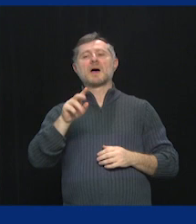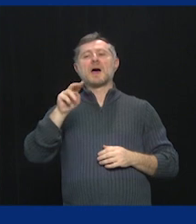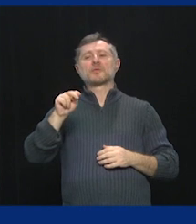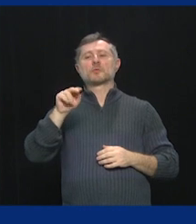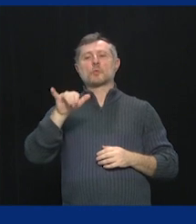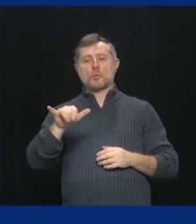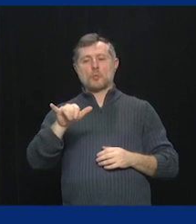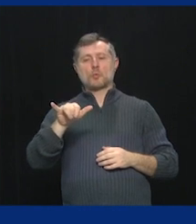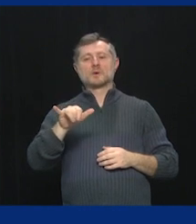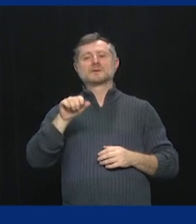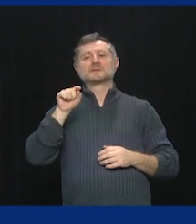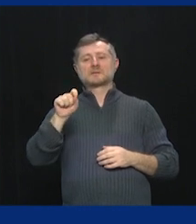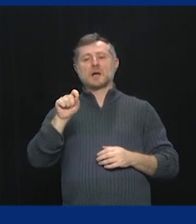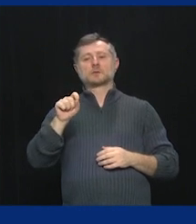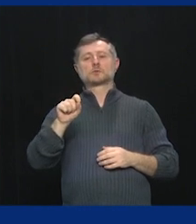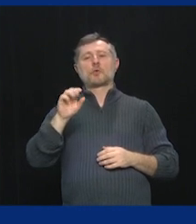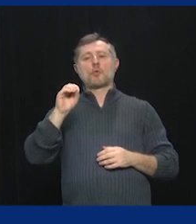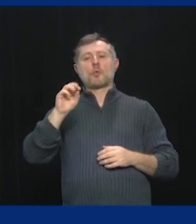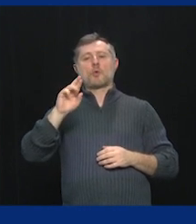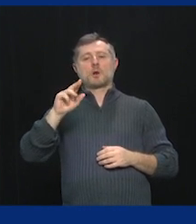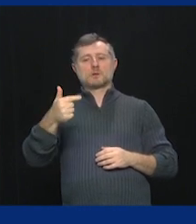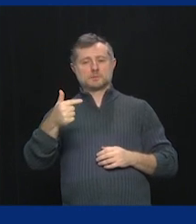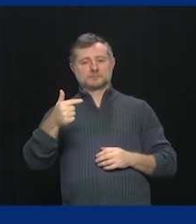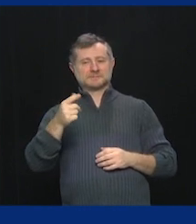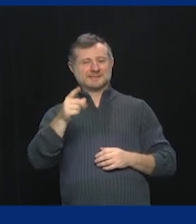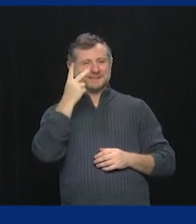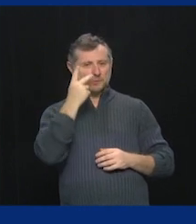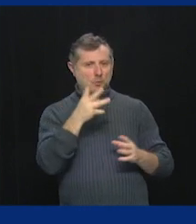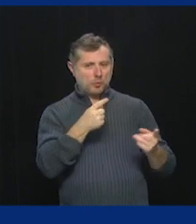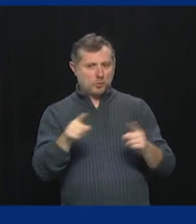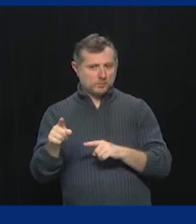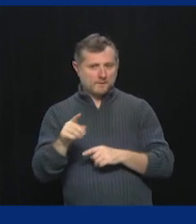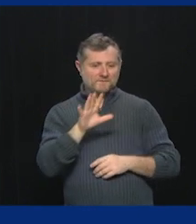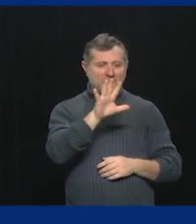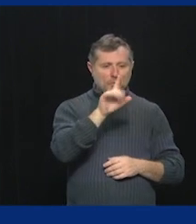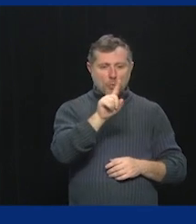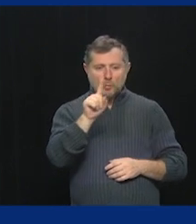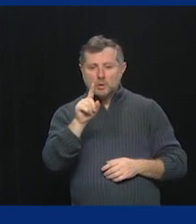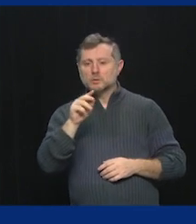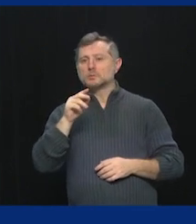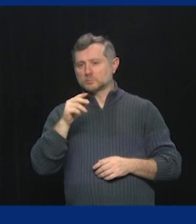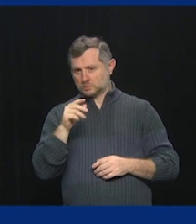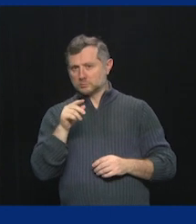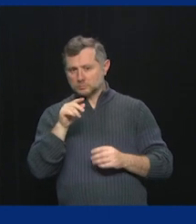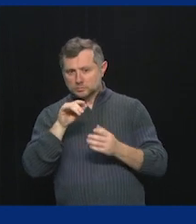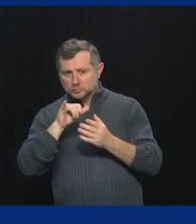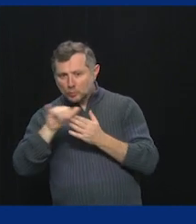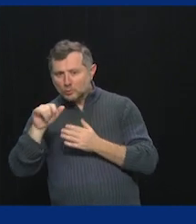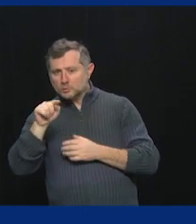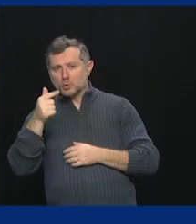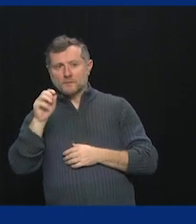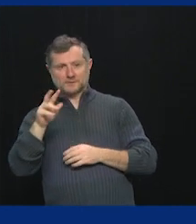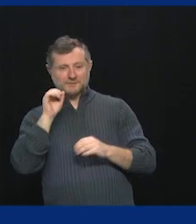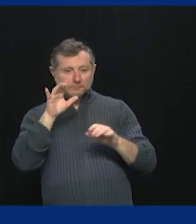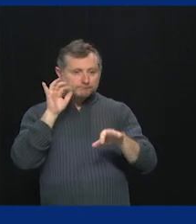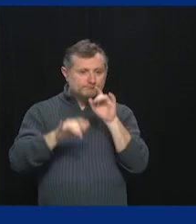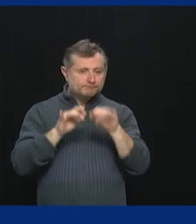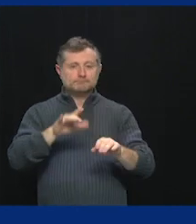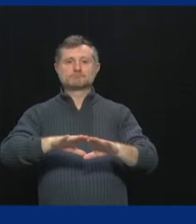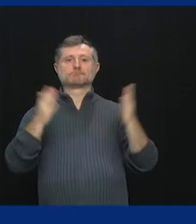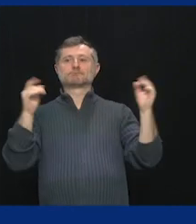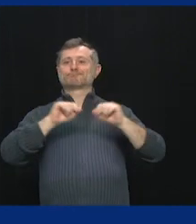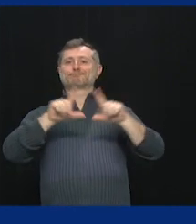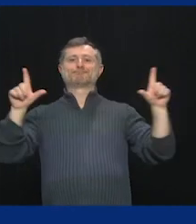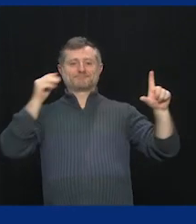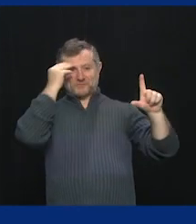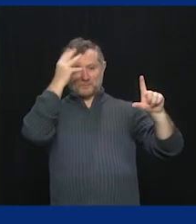511ny.org to get real-time updates on those roads as well. From here, we have